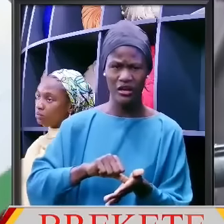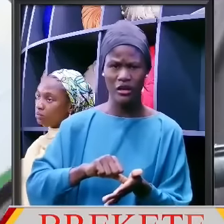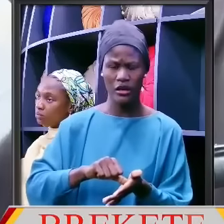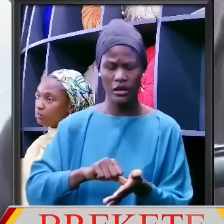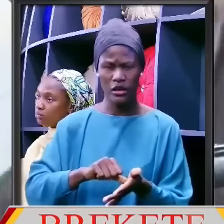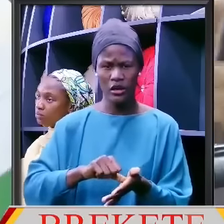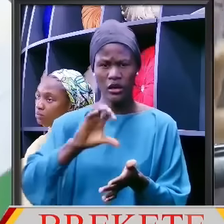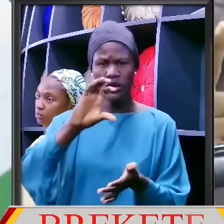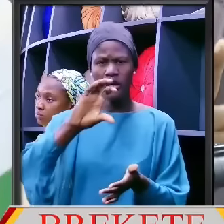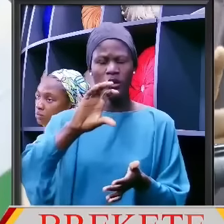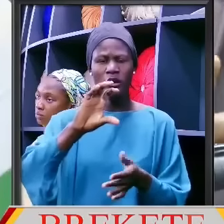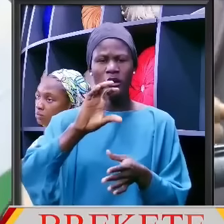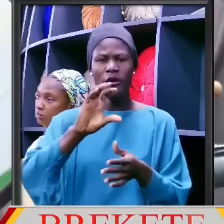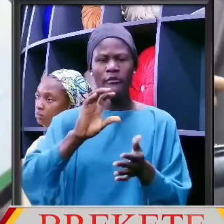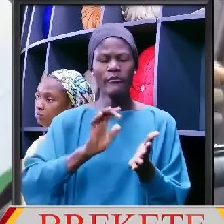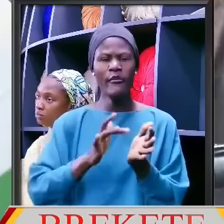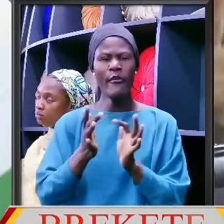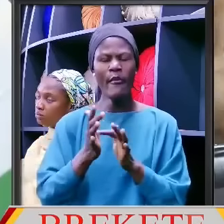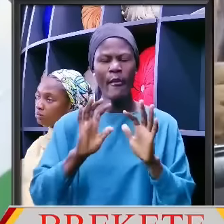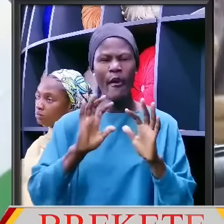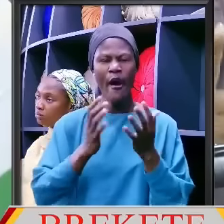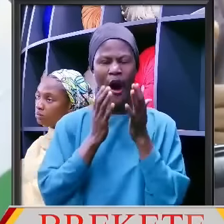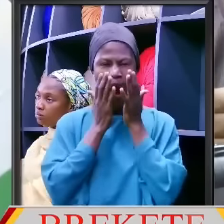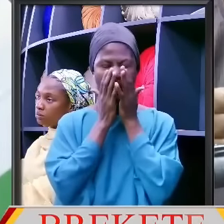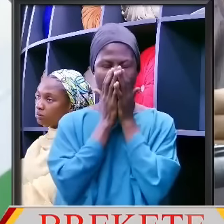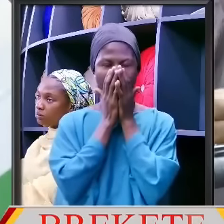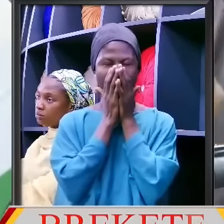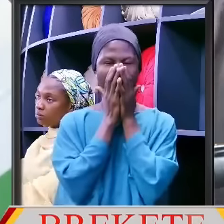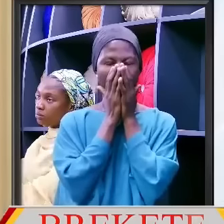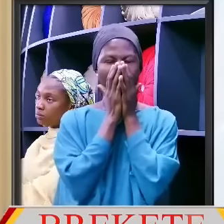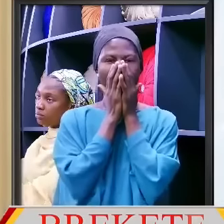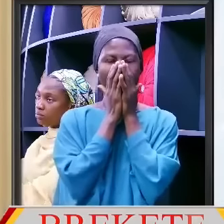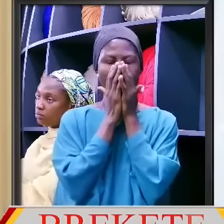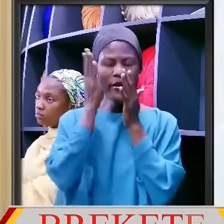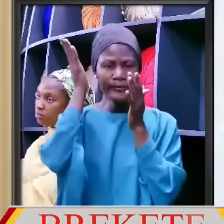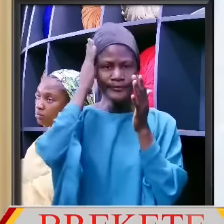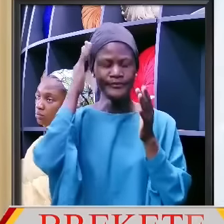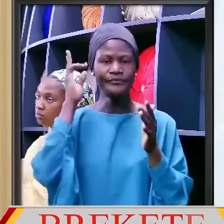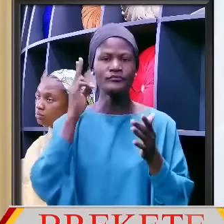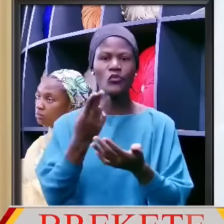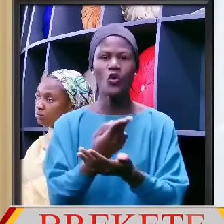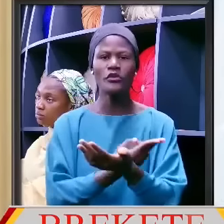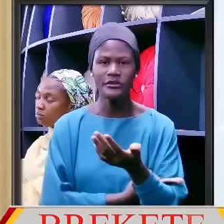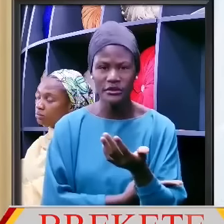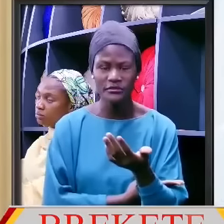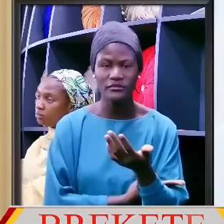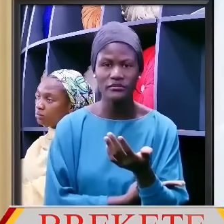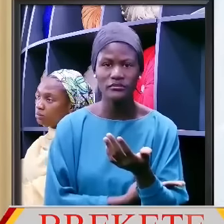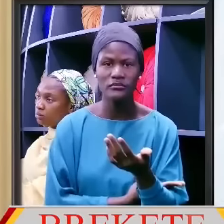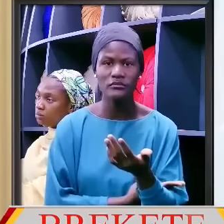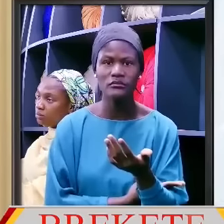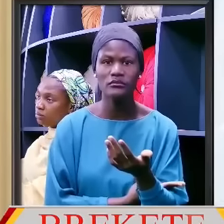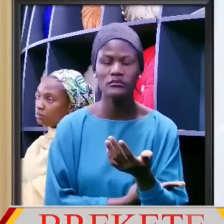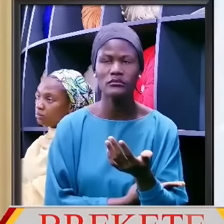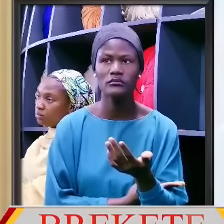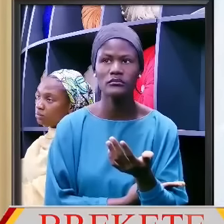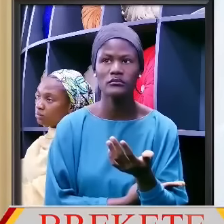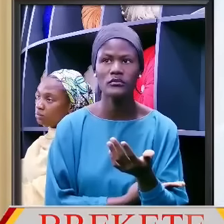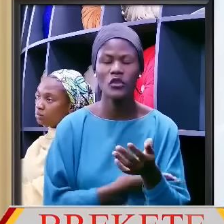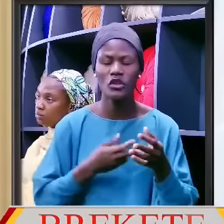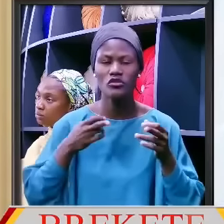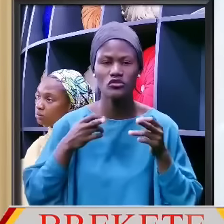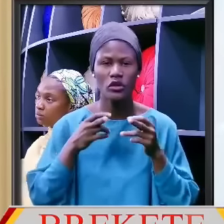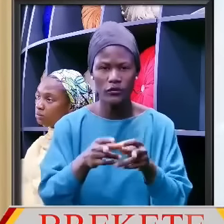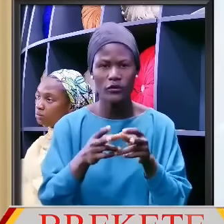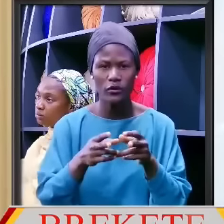That is honest, trustworthy, straightforward, and he's even wishing and honest, wishing